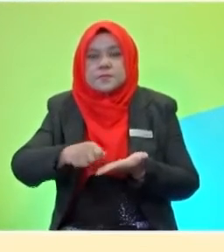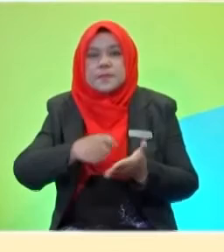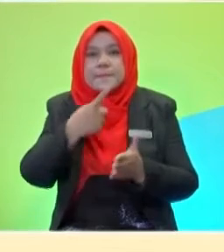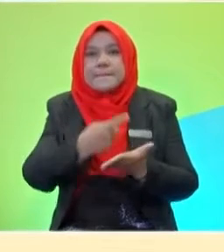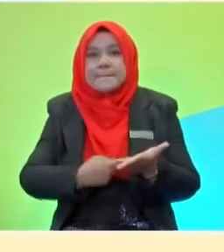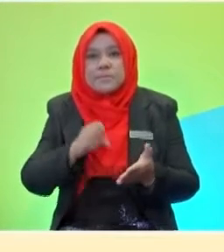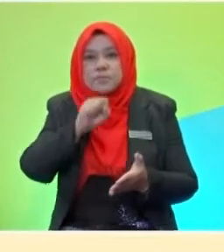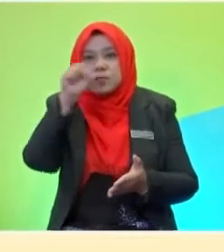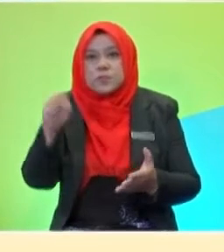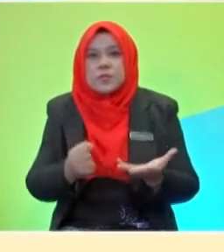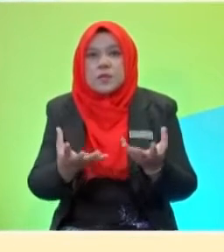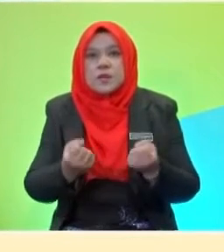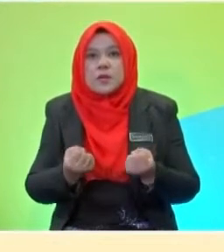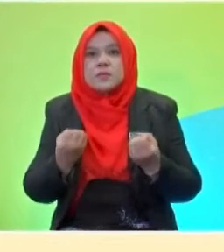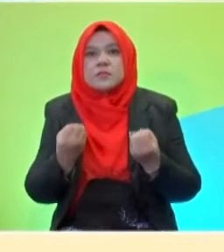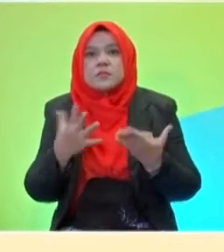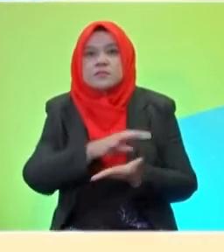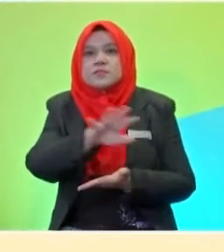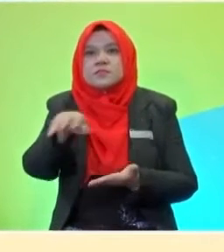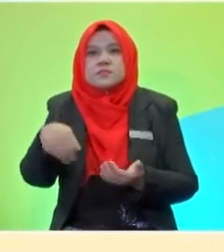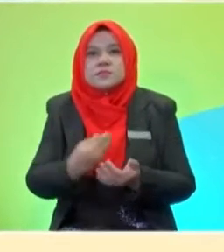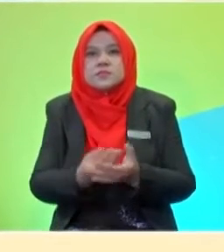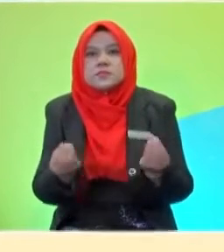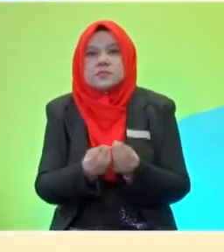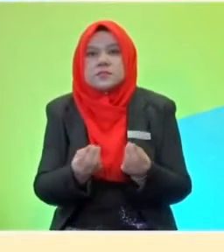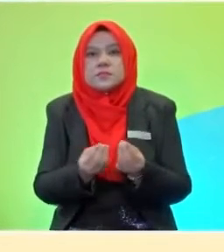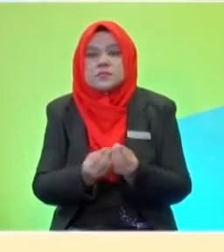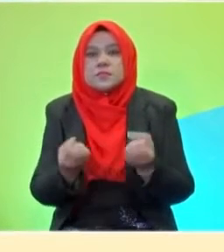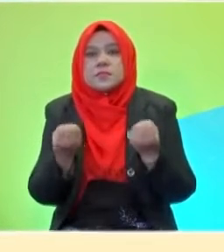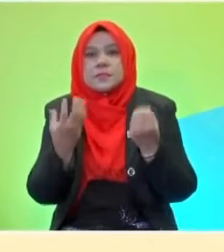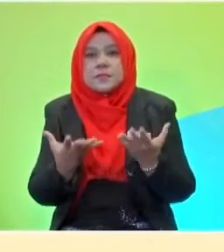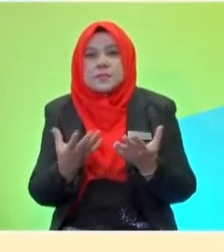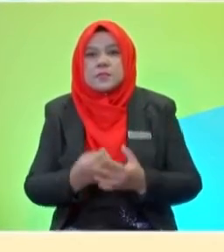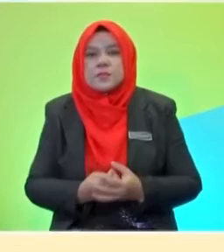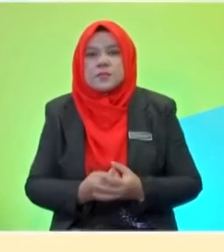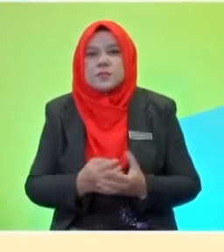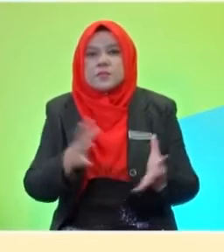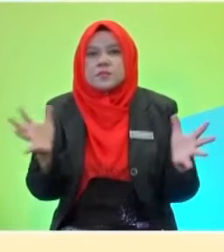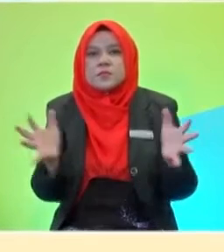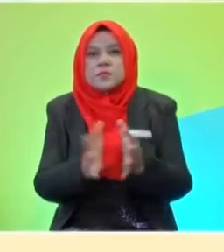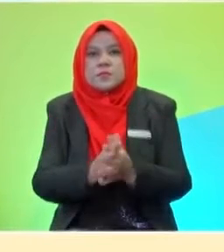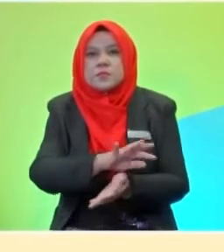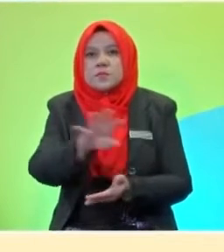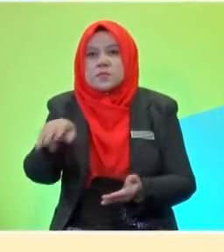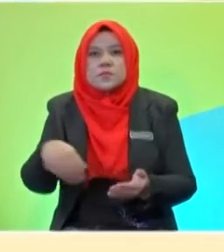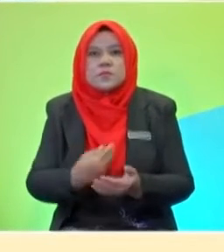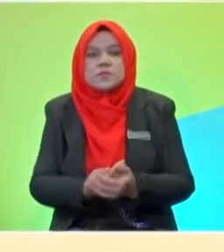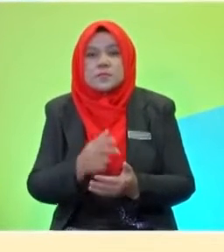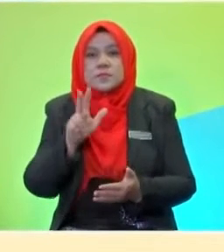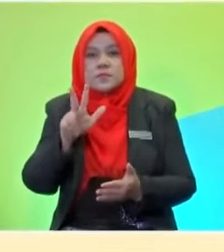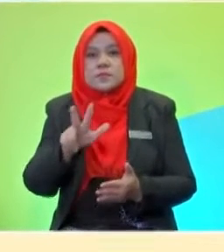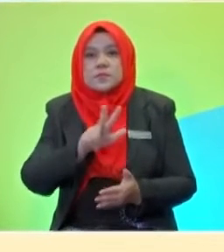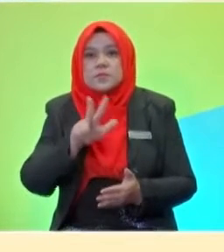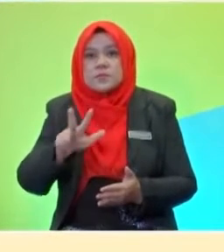question one is, how many erasers are there? The certain number of erasers that we have. So we have to total up everything. So